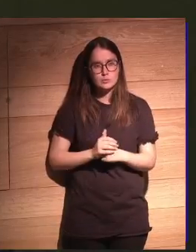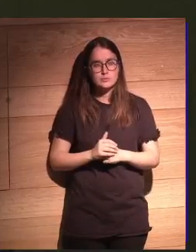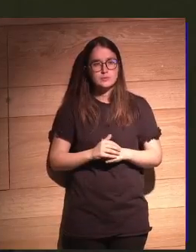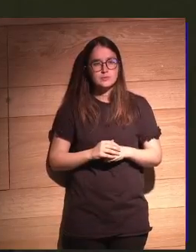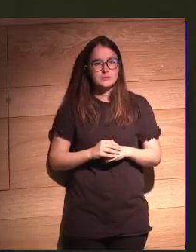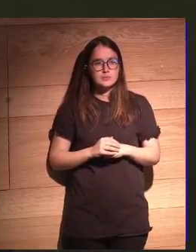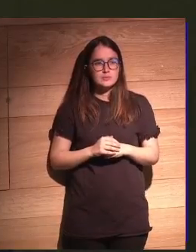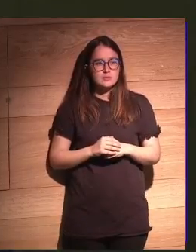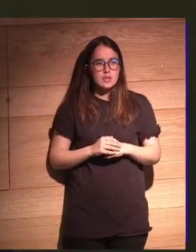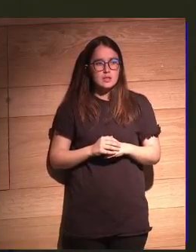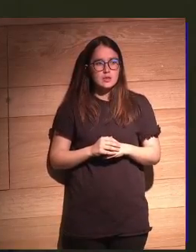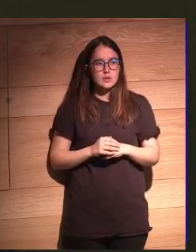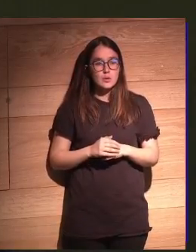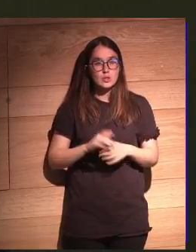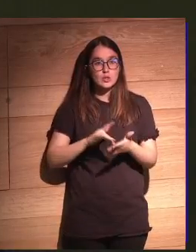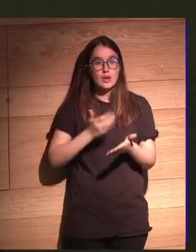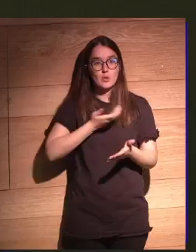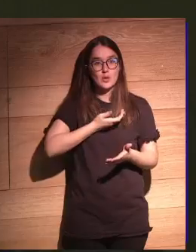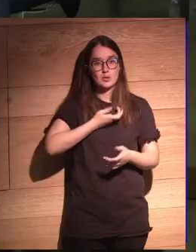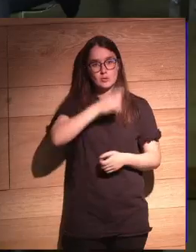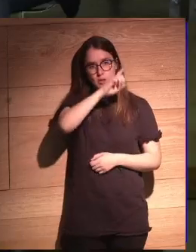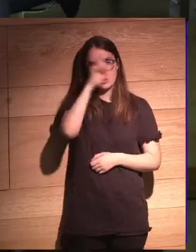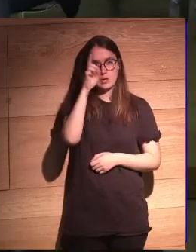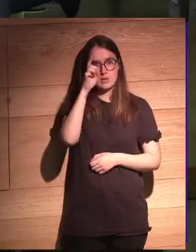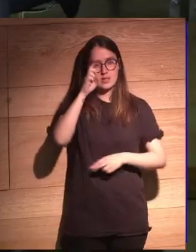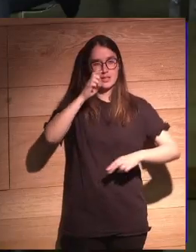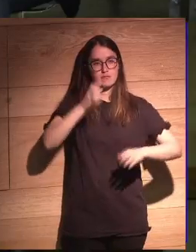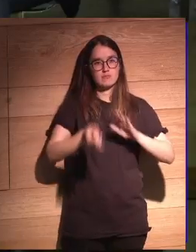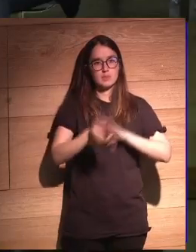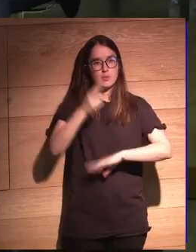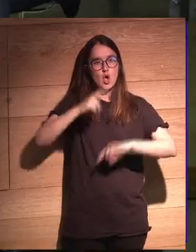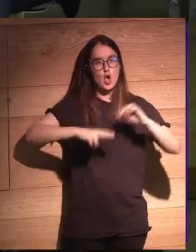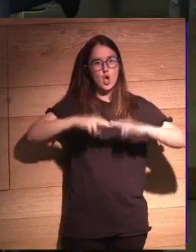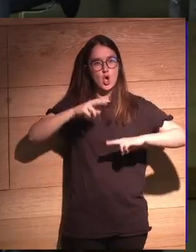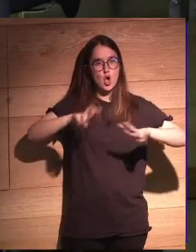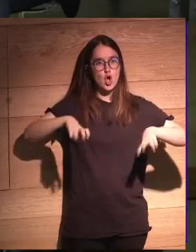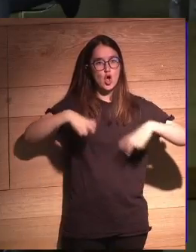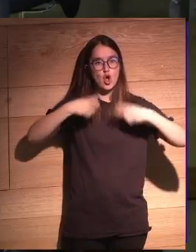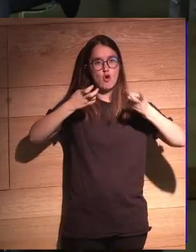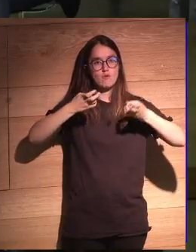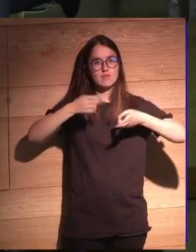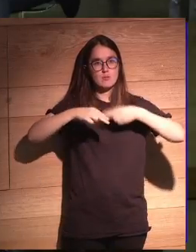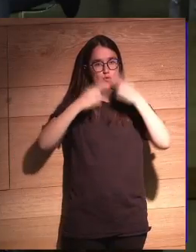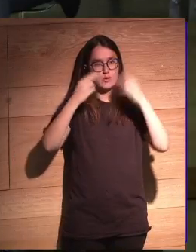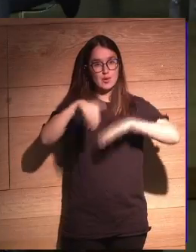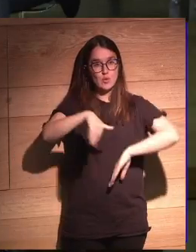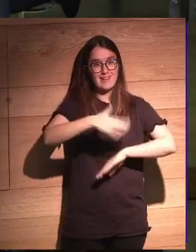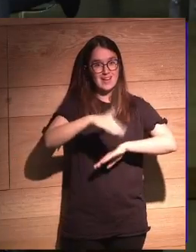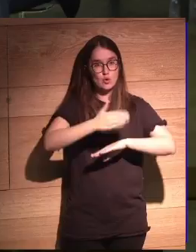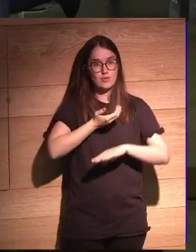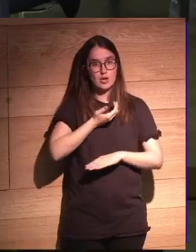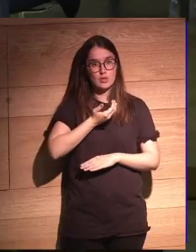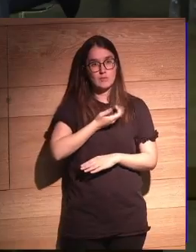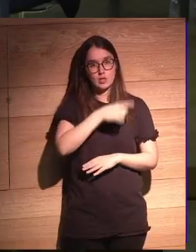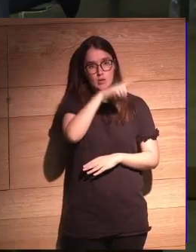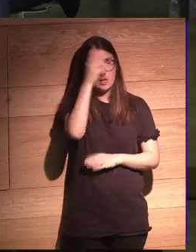I will try to explain better what I mean by this. When the town hall in Madrid, when the municipality in Madrid starts public